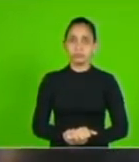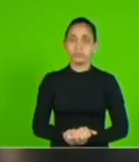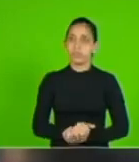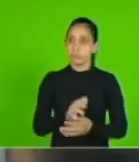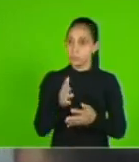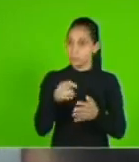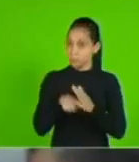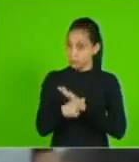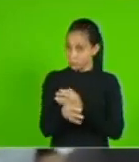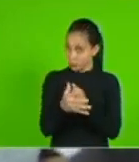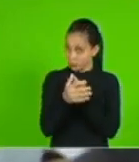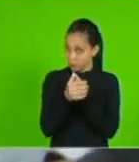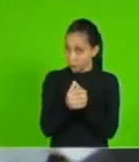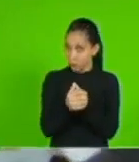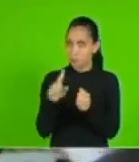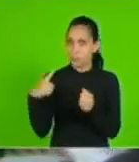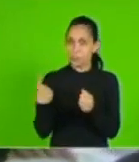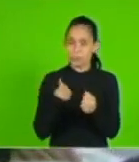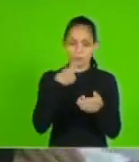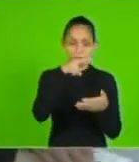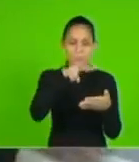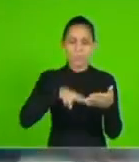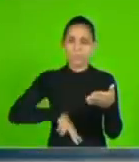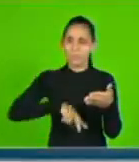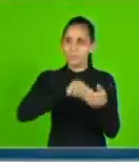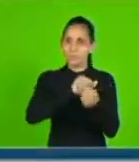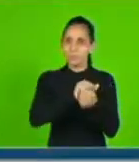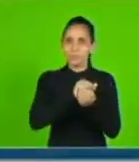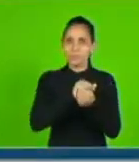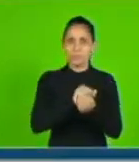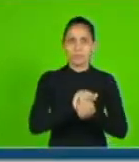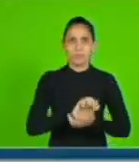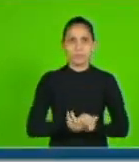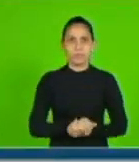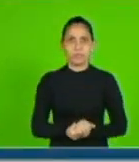verse 28. Amen? Let's read together.